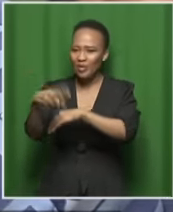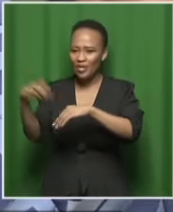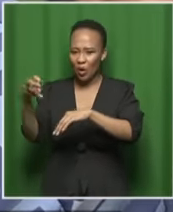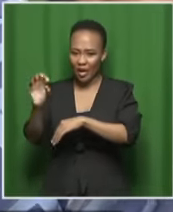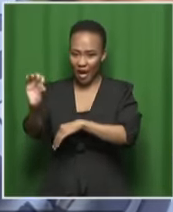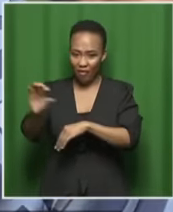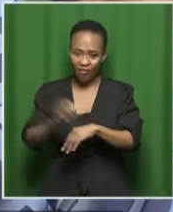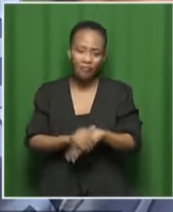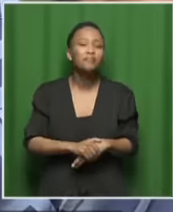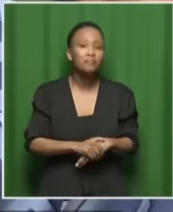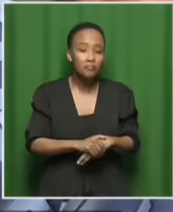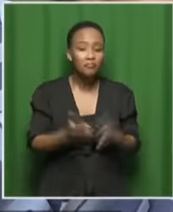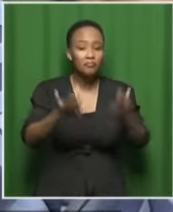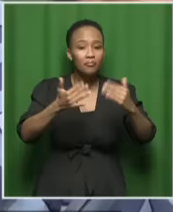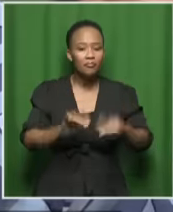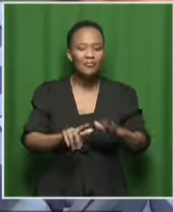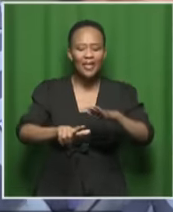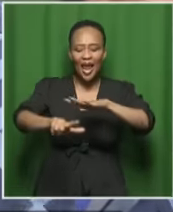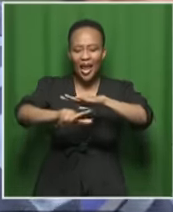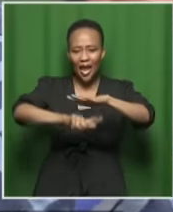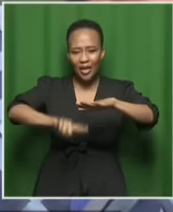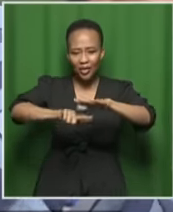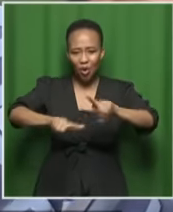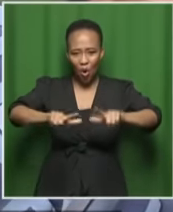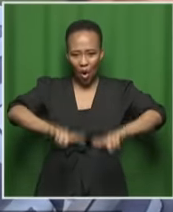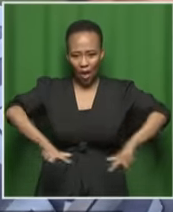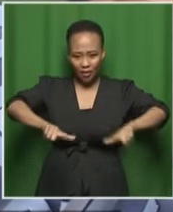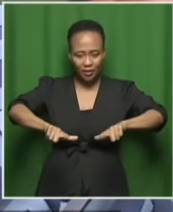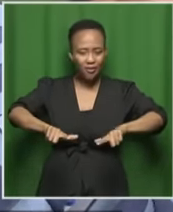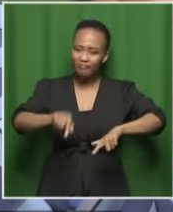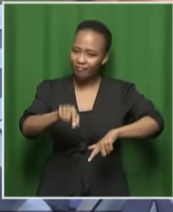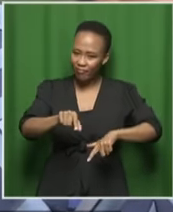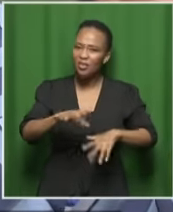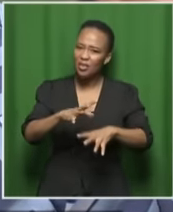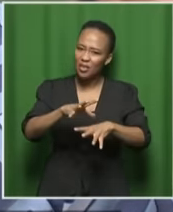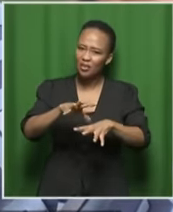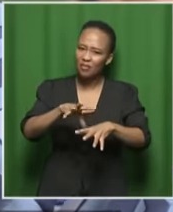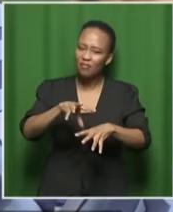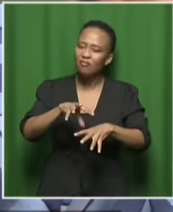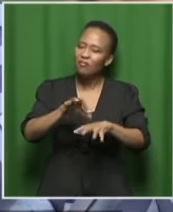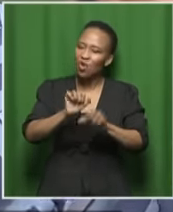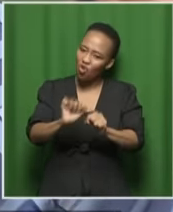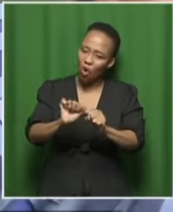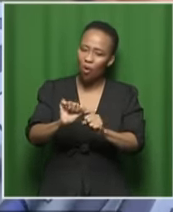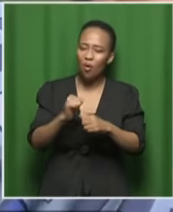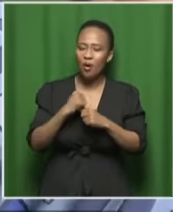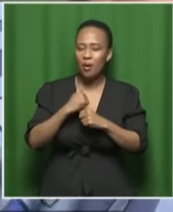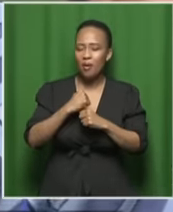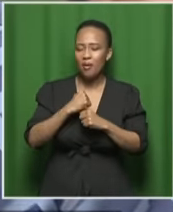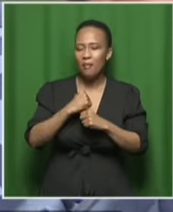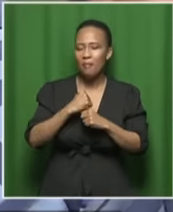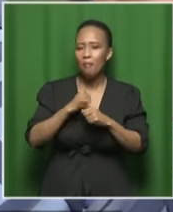can say the issue of land. Land, it's something that belongs to our people. We will be relentless in